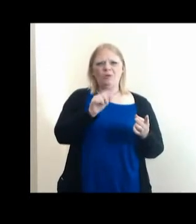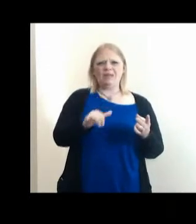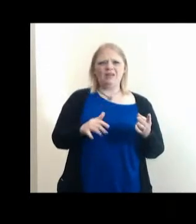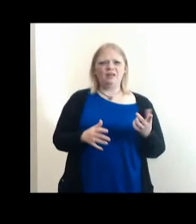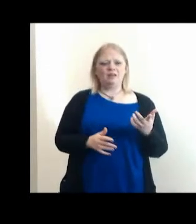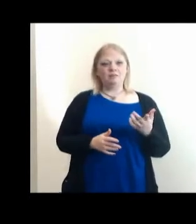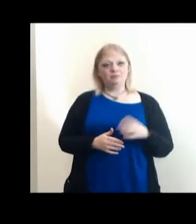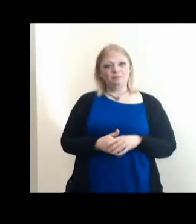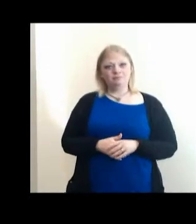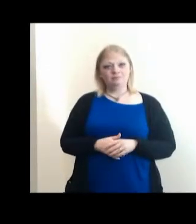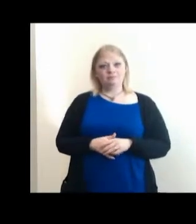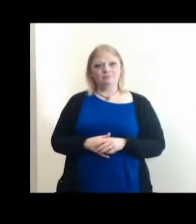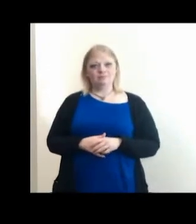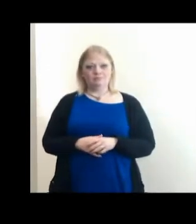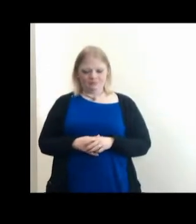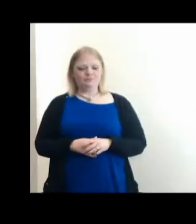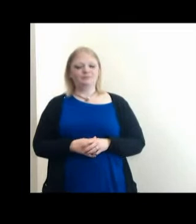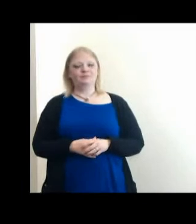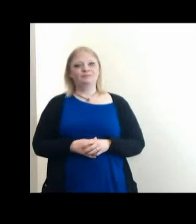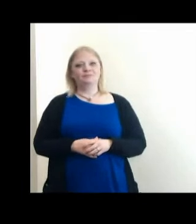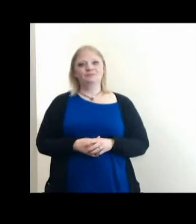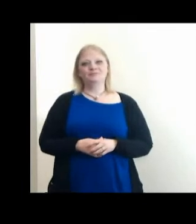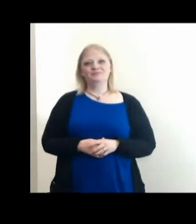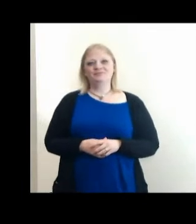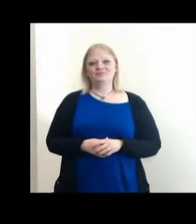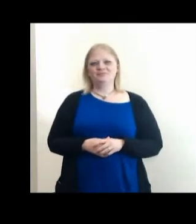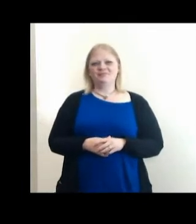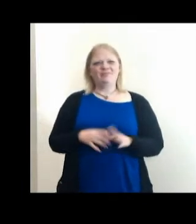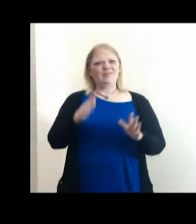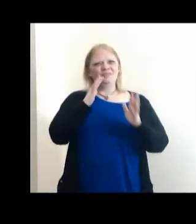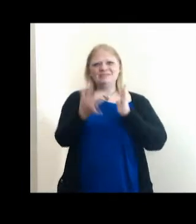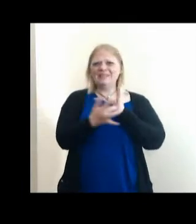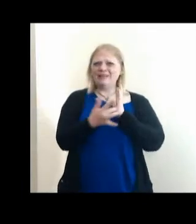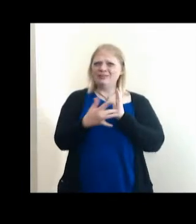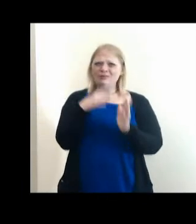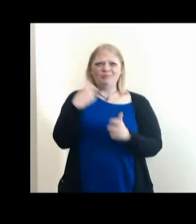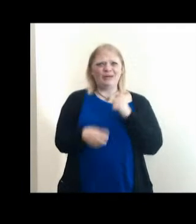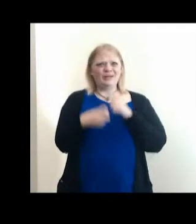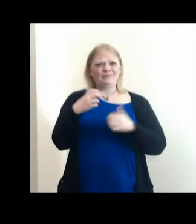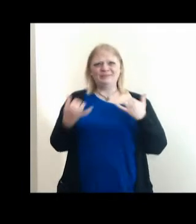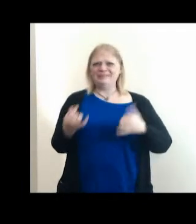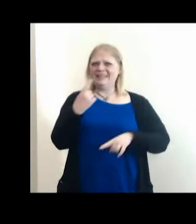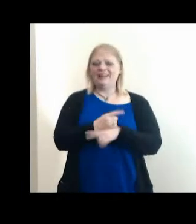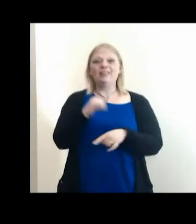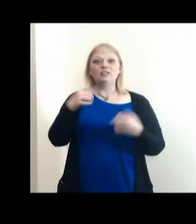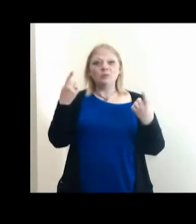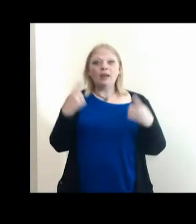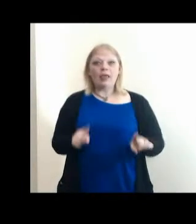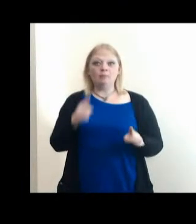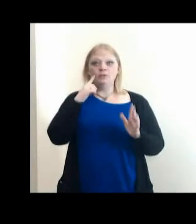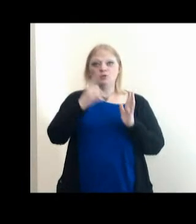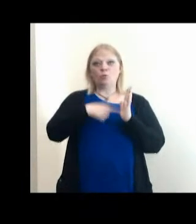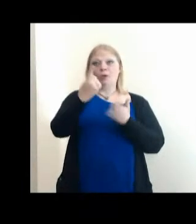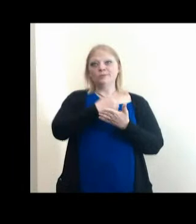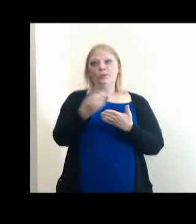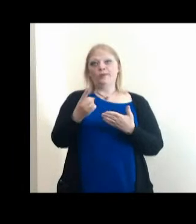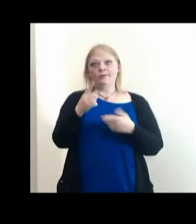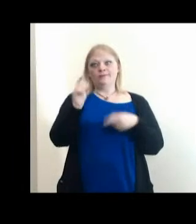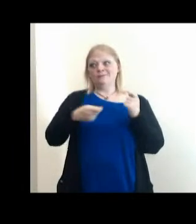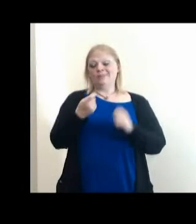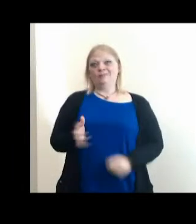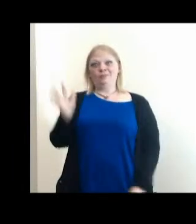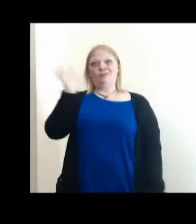there. Here we go. A little technical difficulties today. This is what happens when you go to once a week instead of like we used to